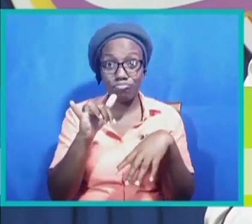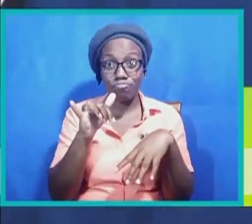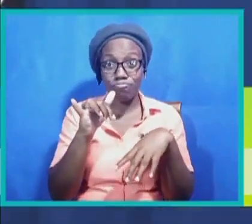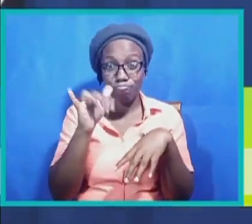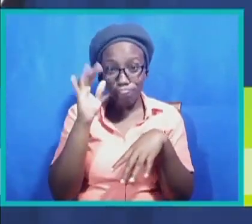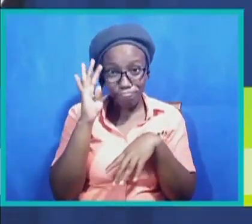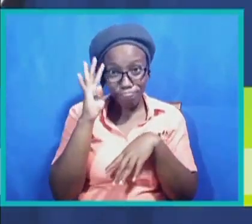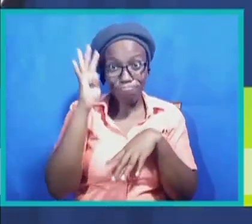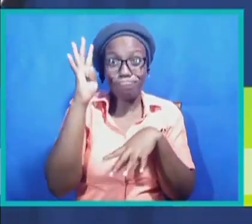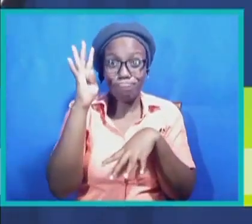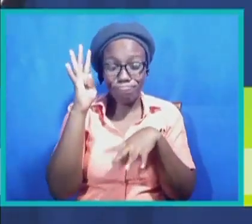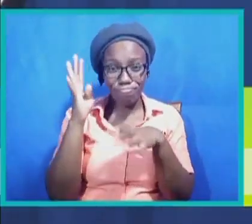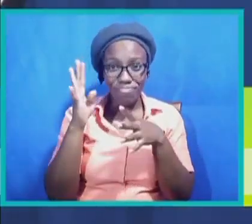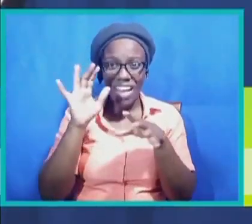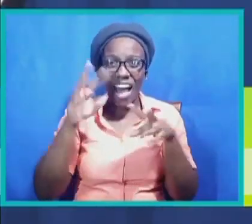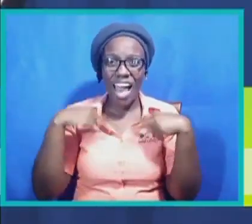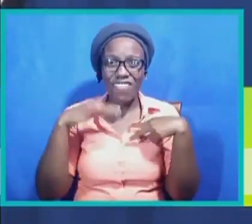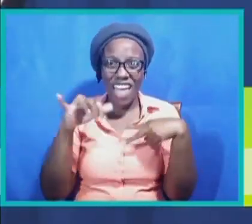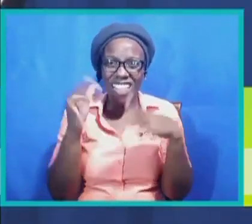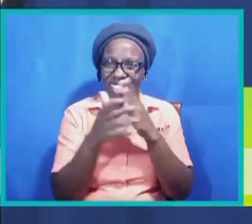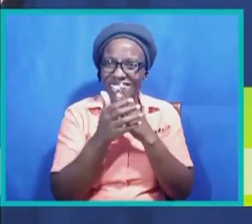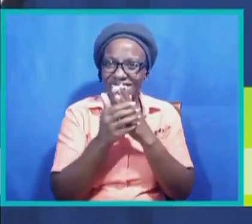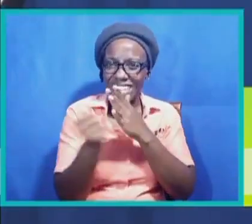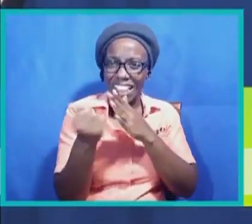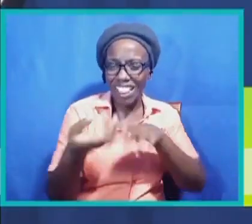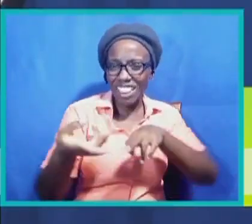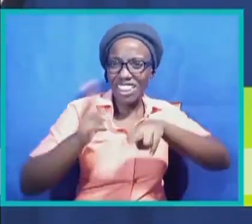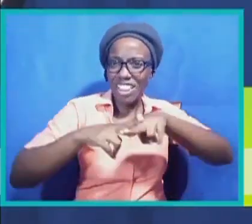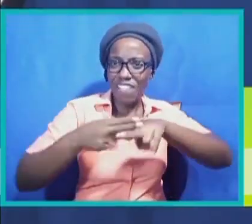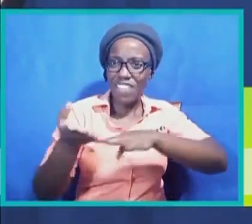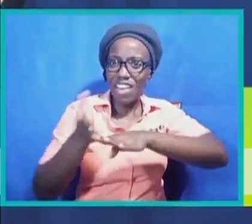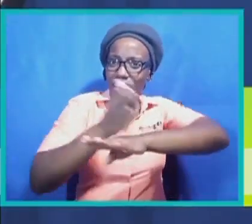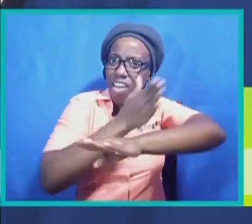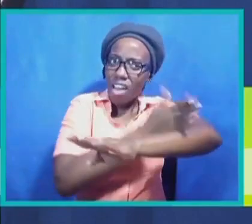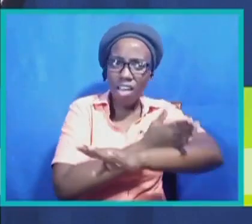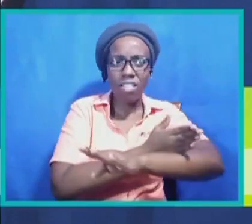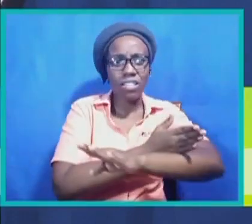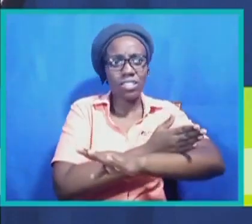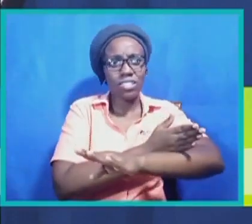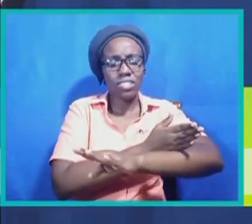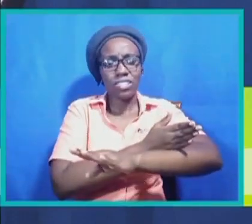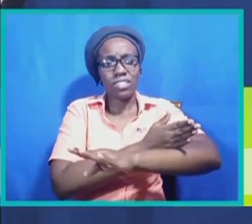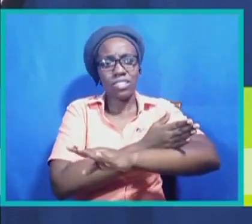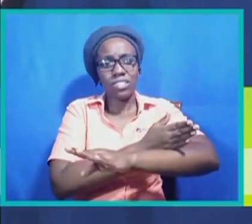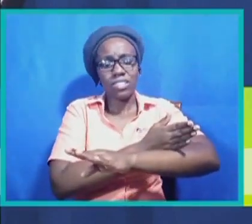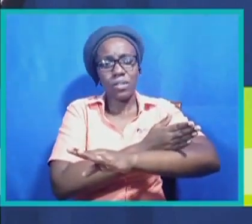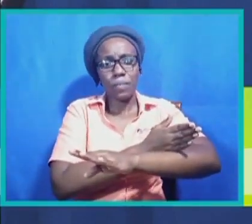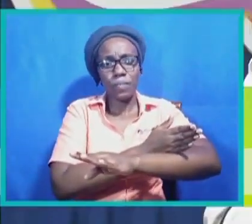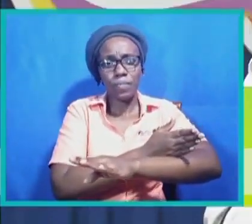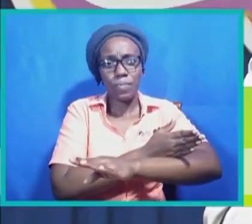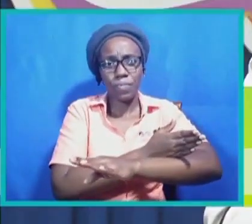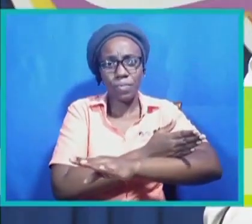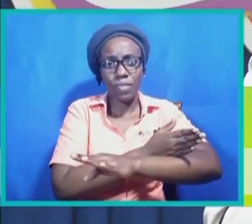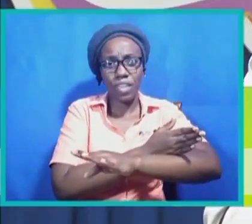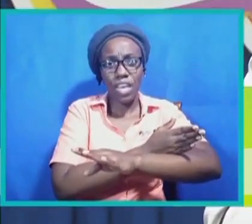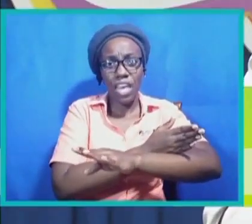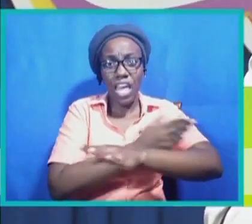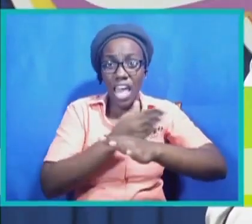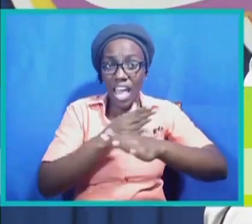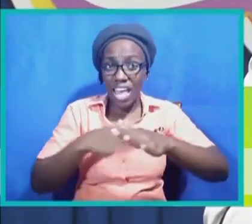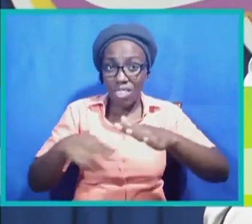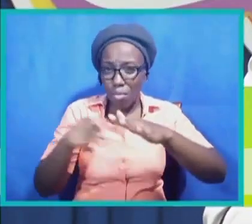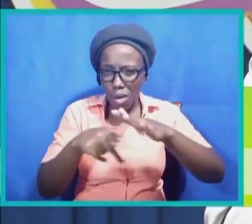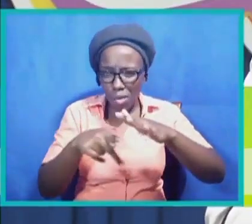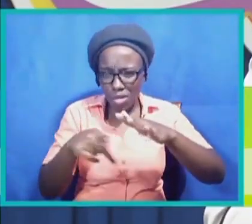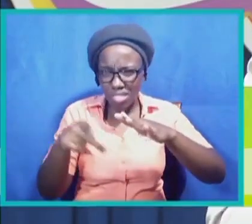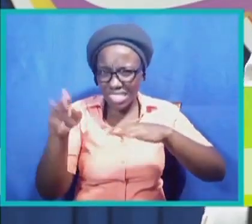teacher may be a little more comfortable pulling back from being the oracle as opposed to the bastion of all knowledge?